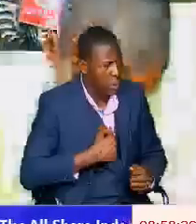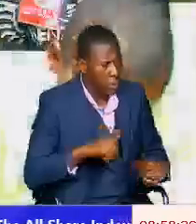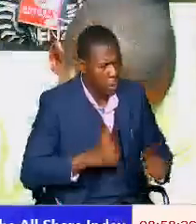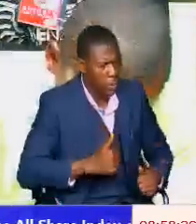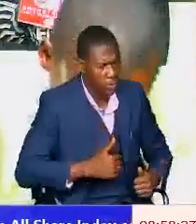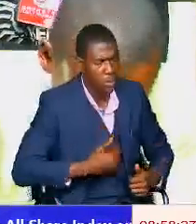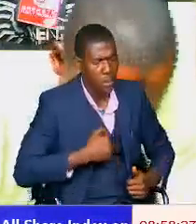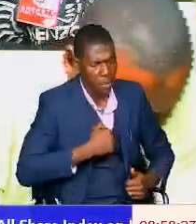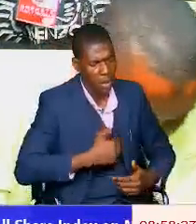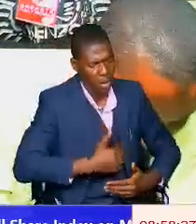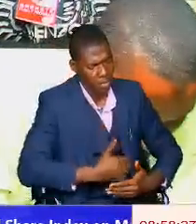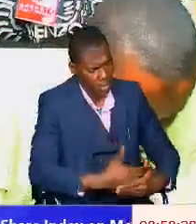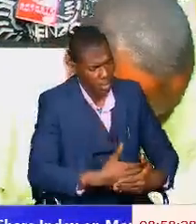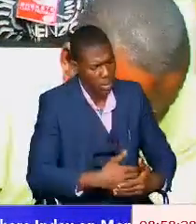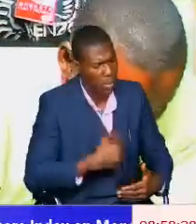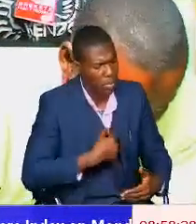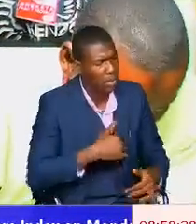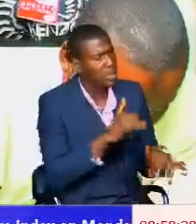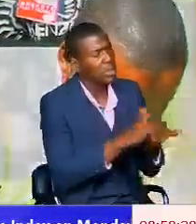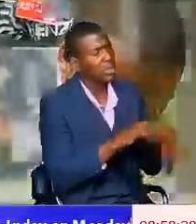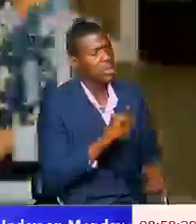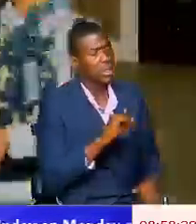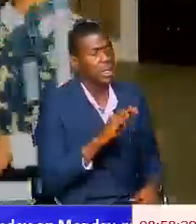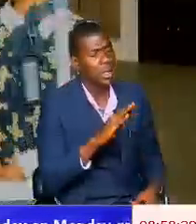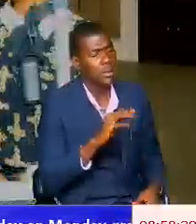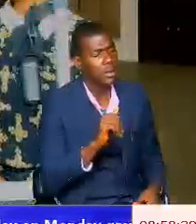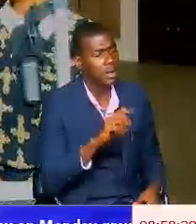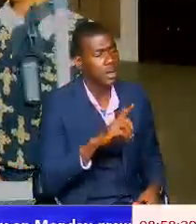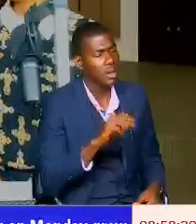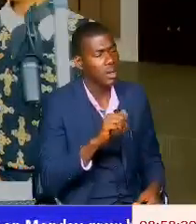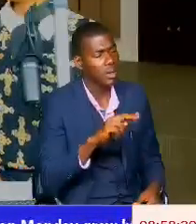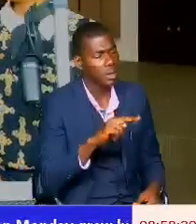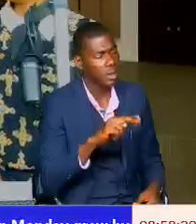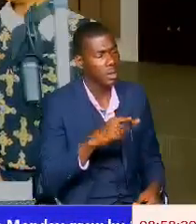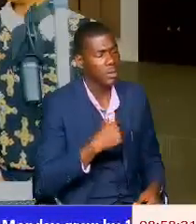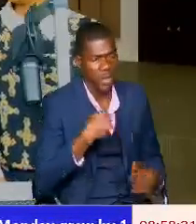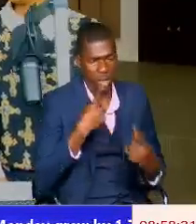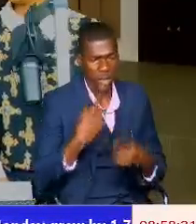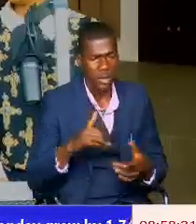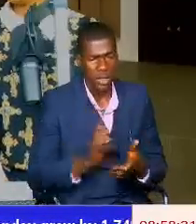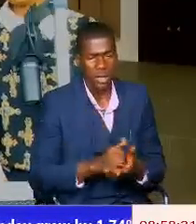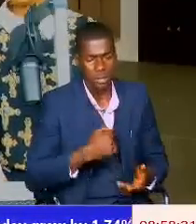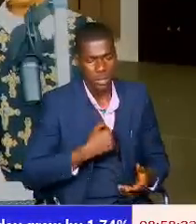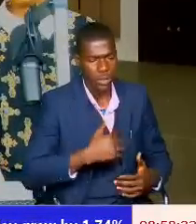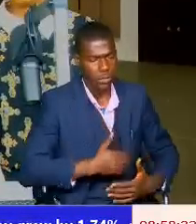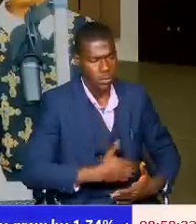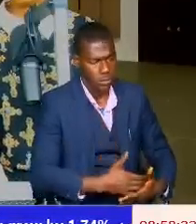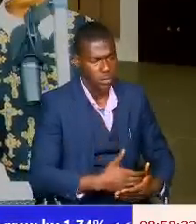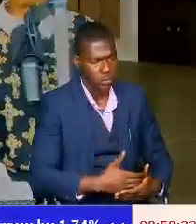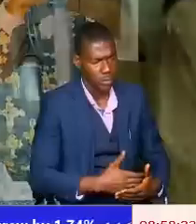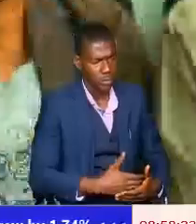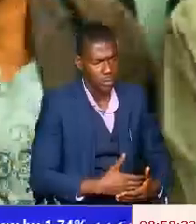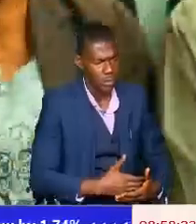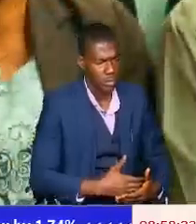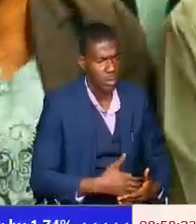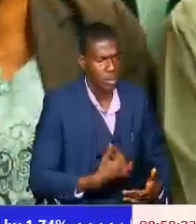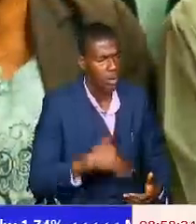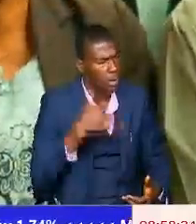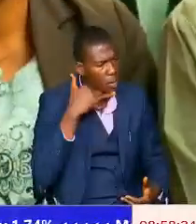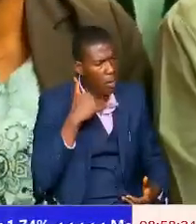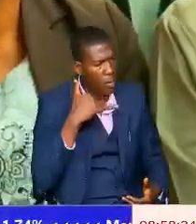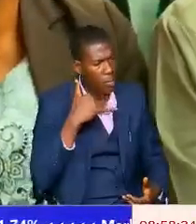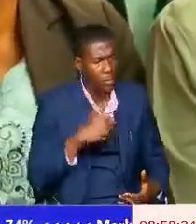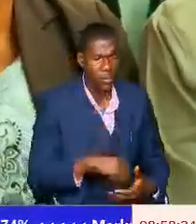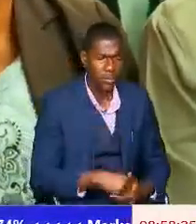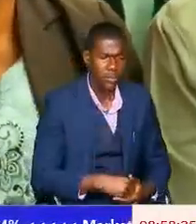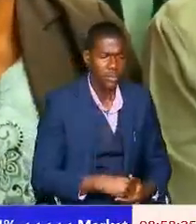When I was in Ibadan then, so I told him that I was pregnant. And I called them at home that I was